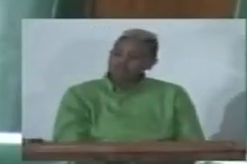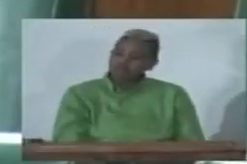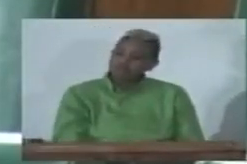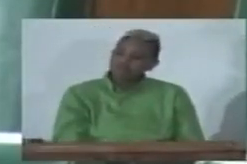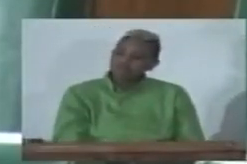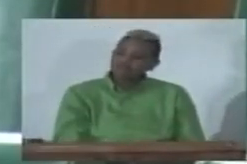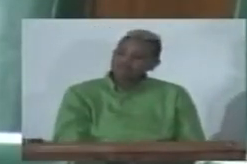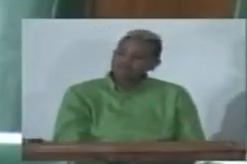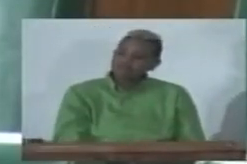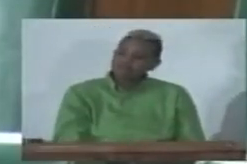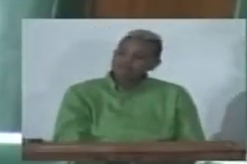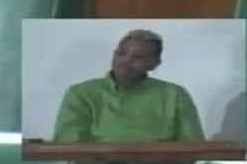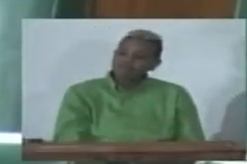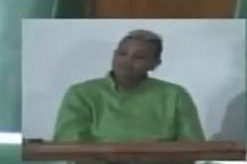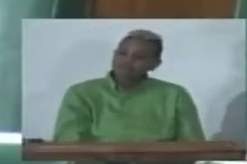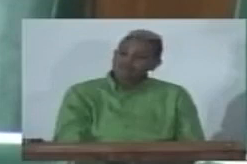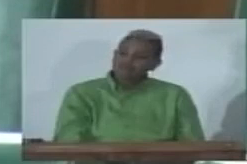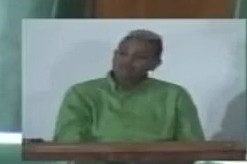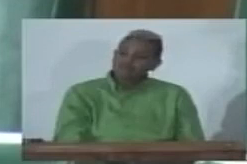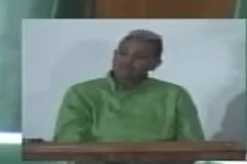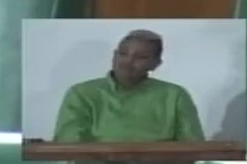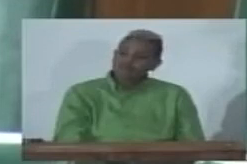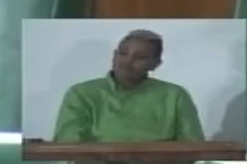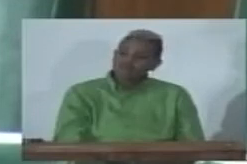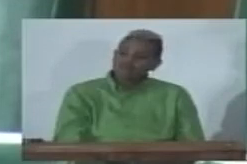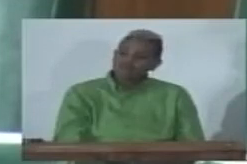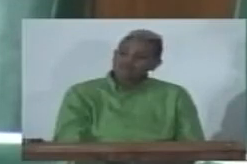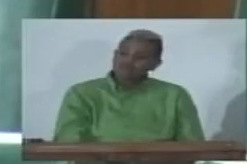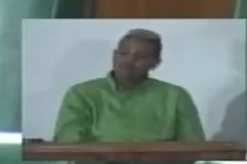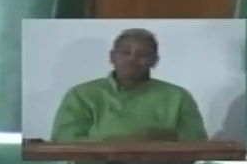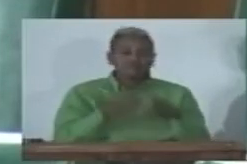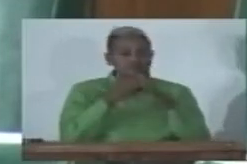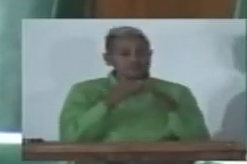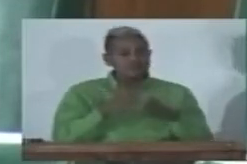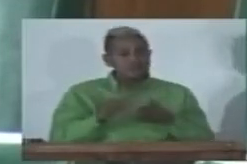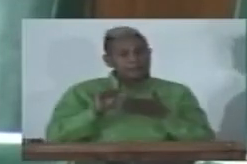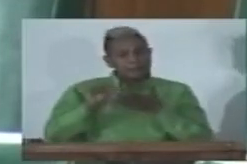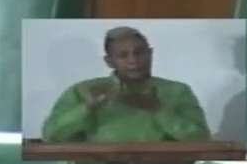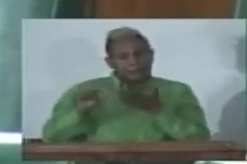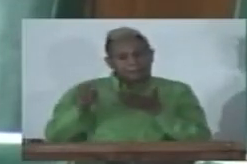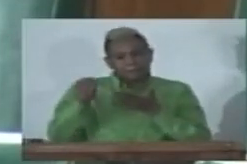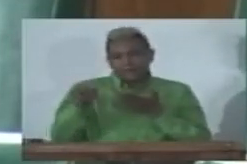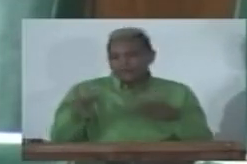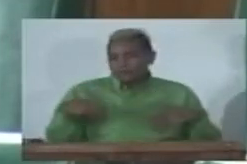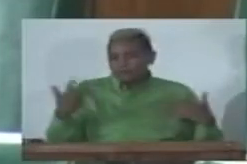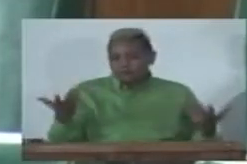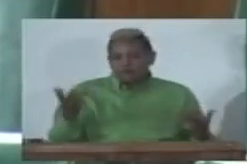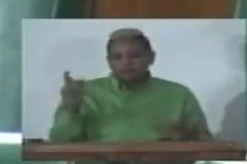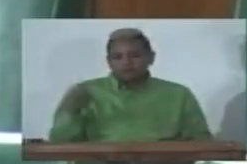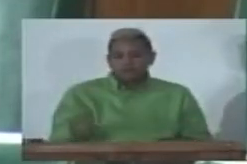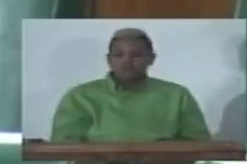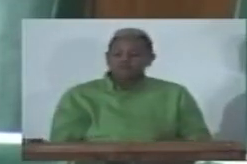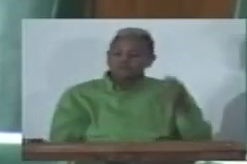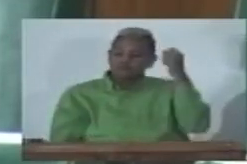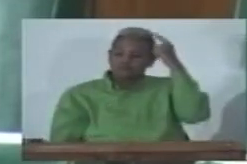And it breaks out the required compensation in these instances.